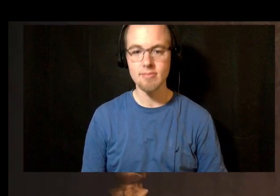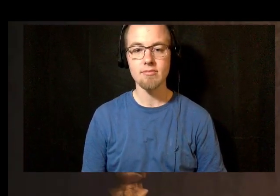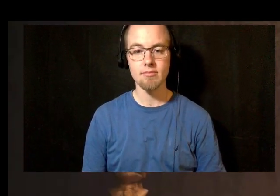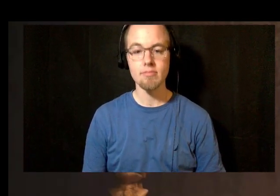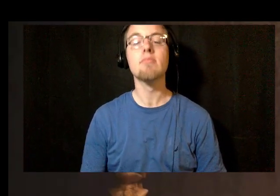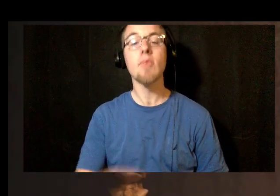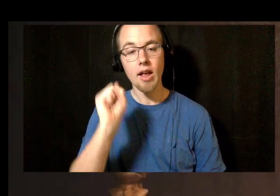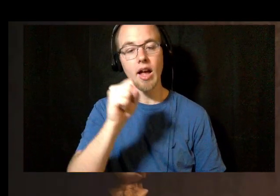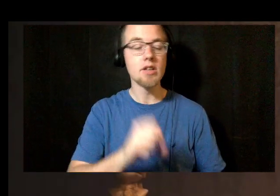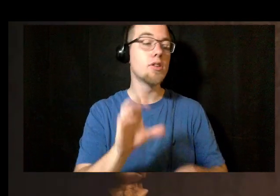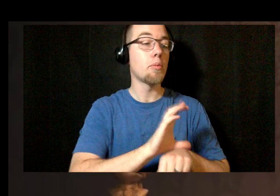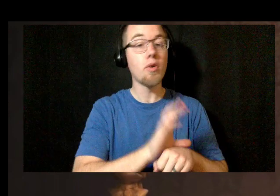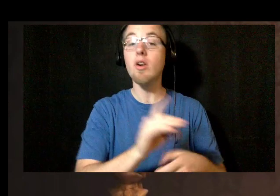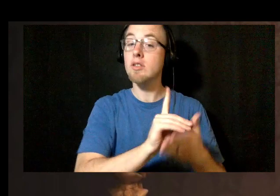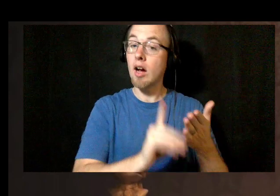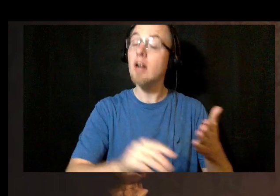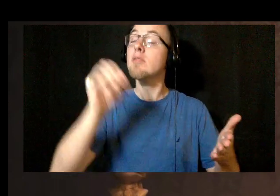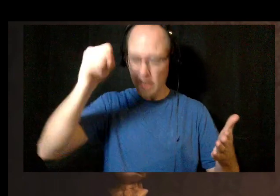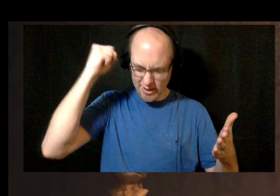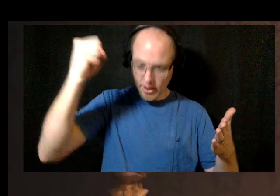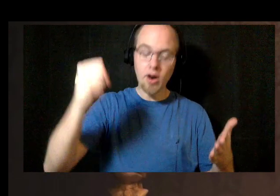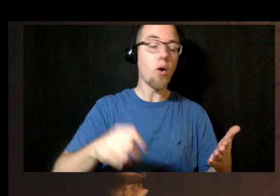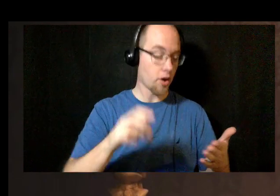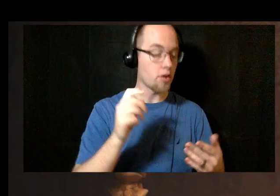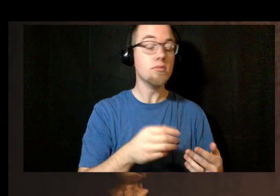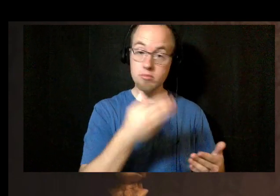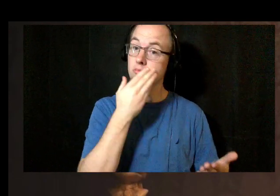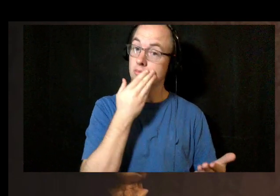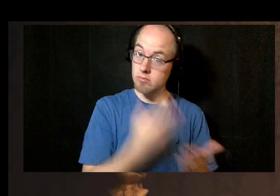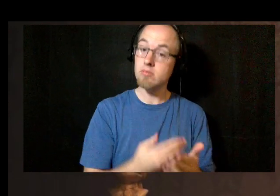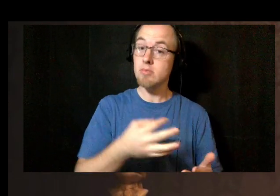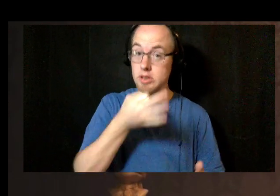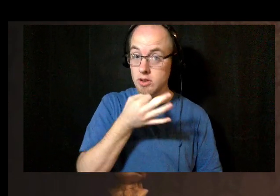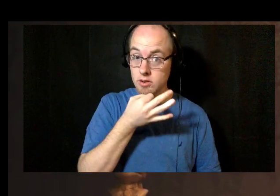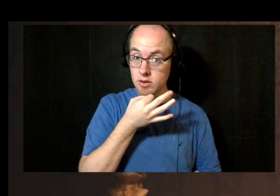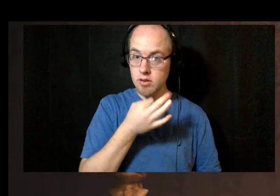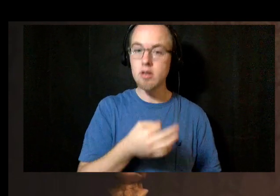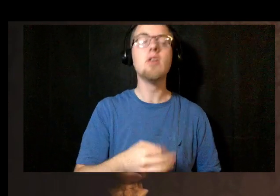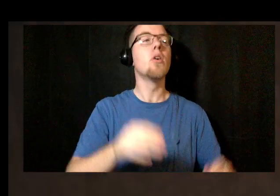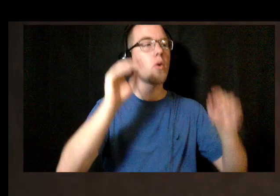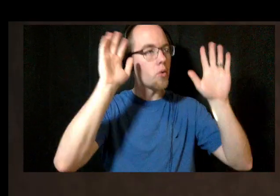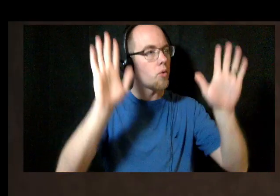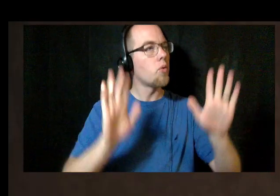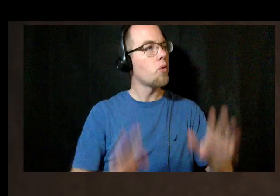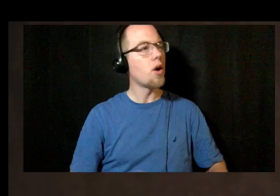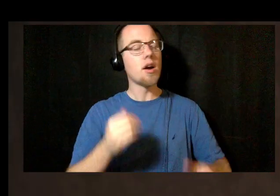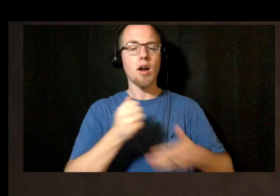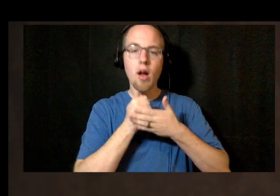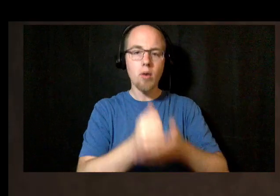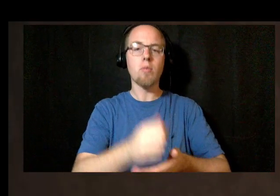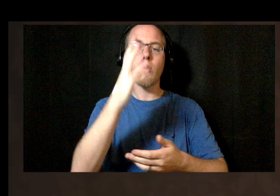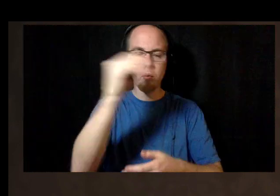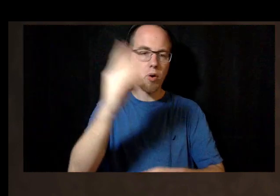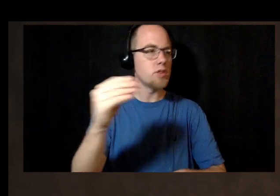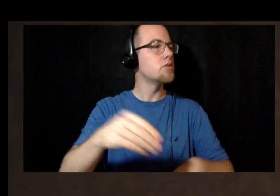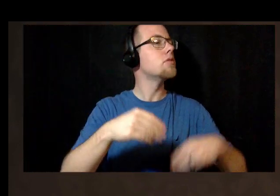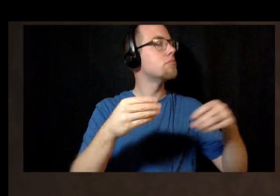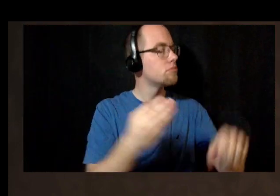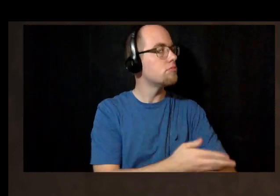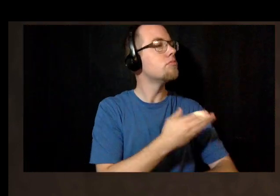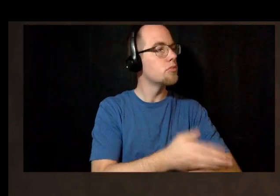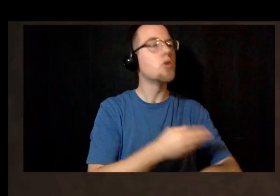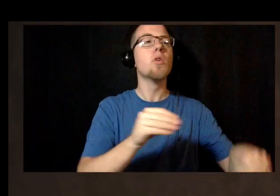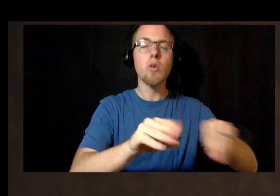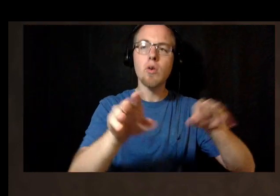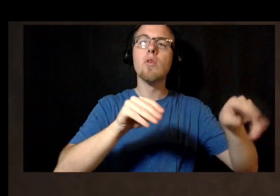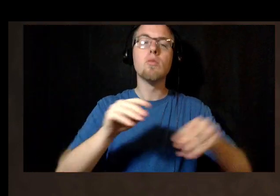He is a graphic designer, yes, and he's really good at it. He does massive rebranding campaigns for large corporations. He gets flown all over the